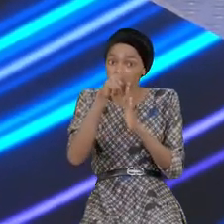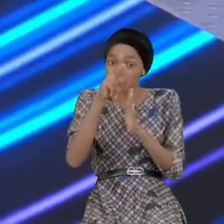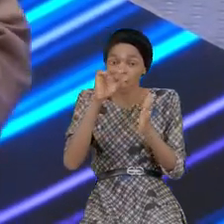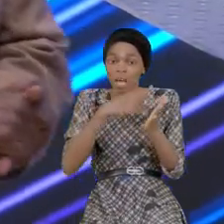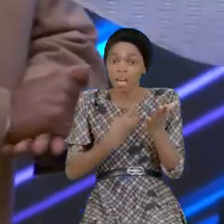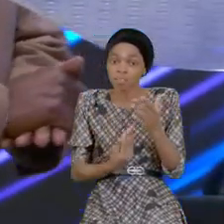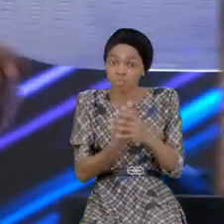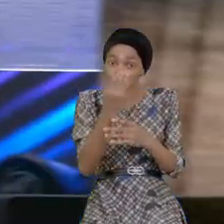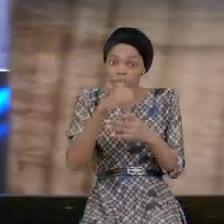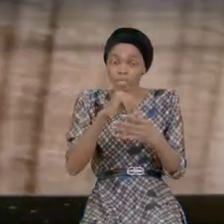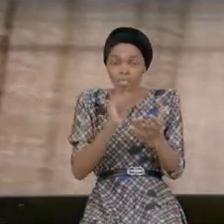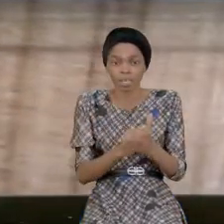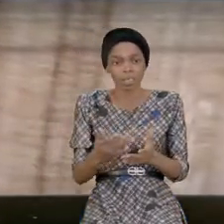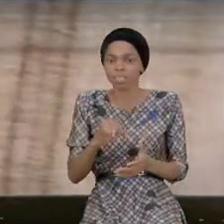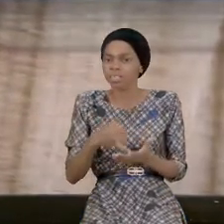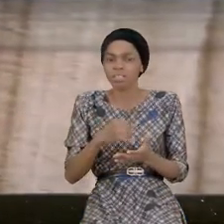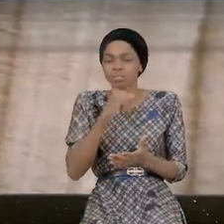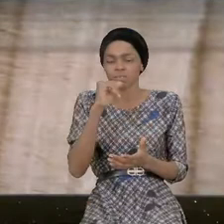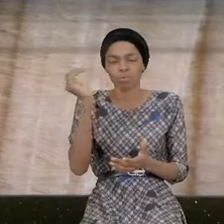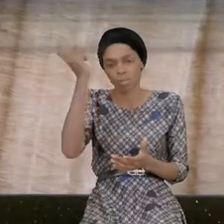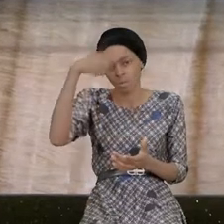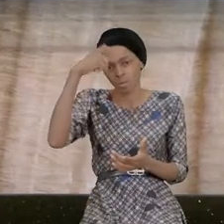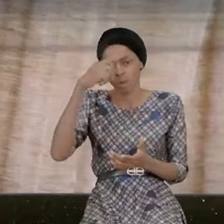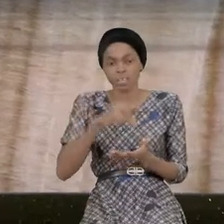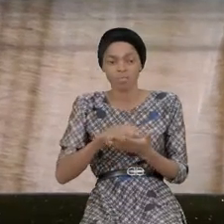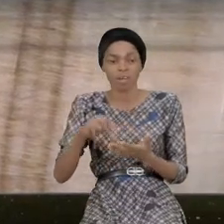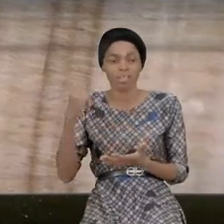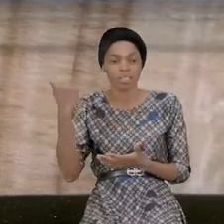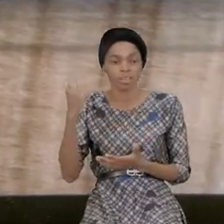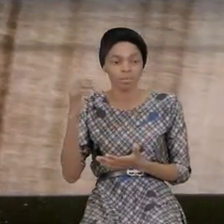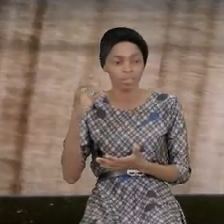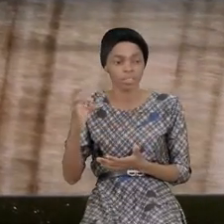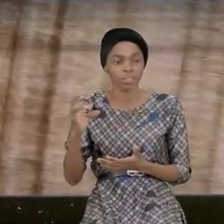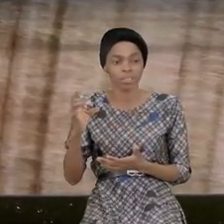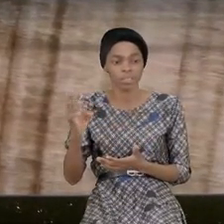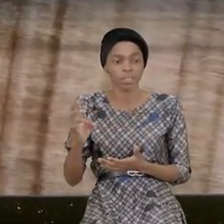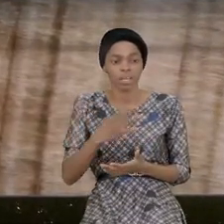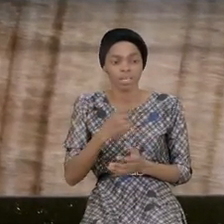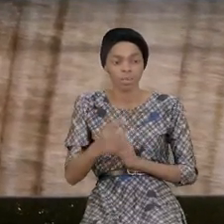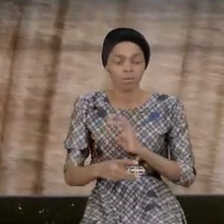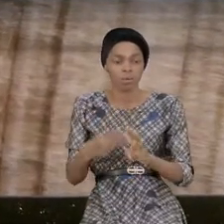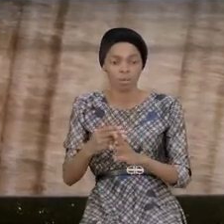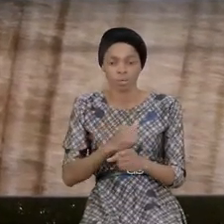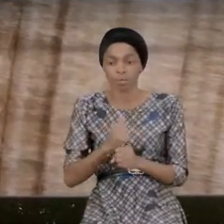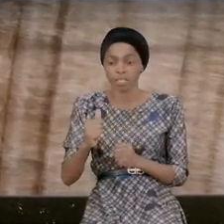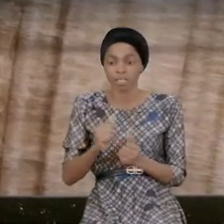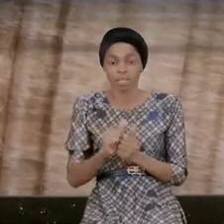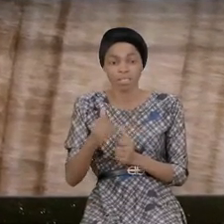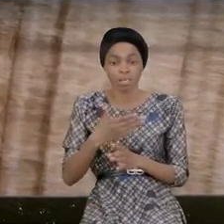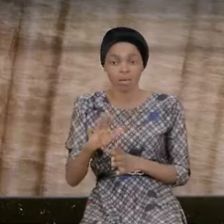wise. Look at verse 17. In verse 17, and the world passeth away and the